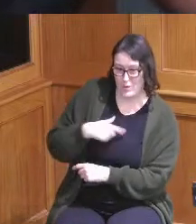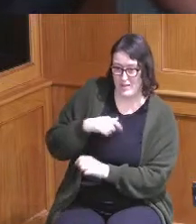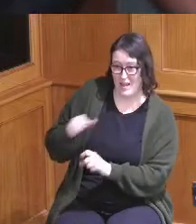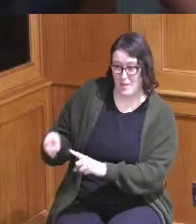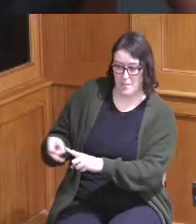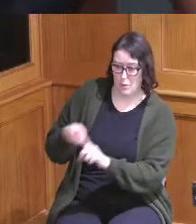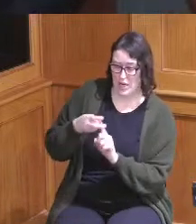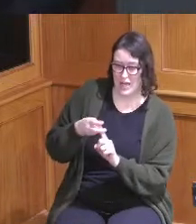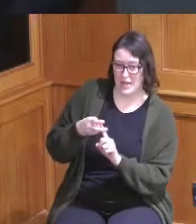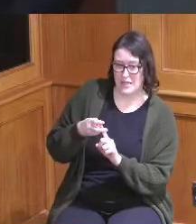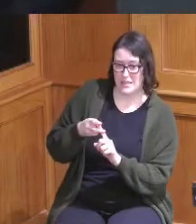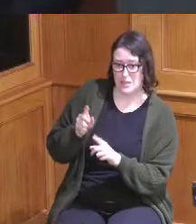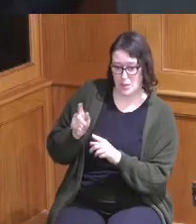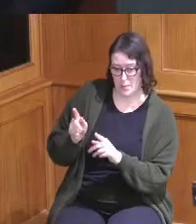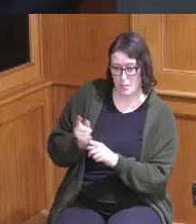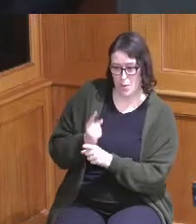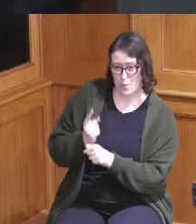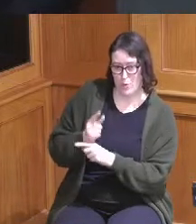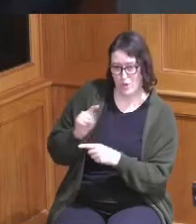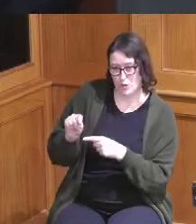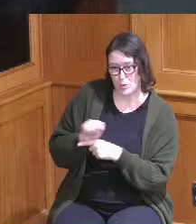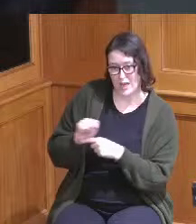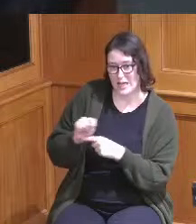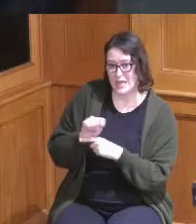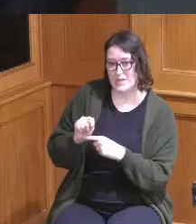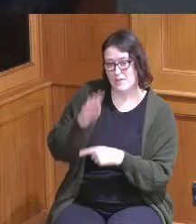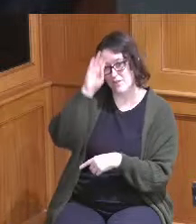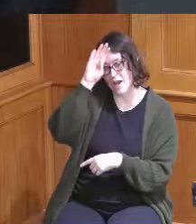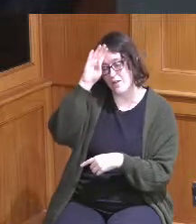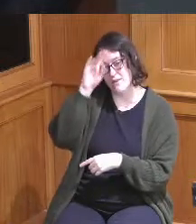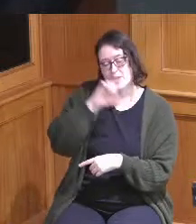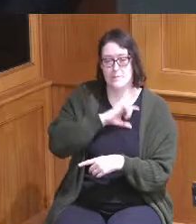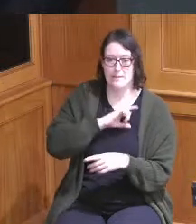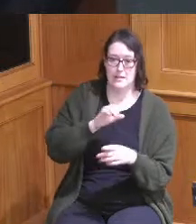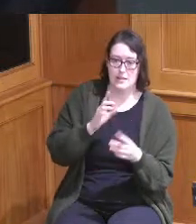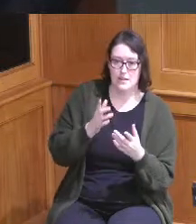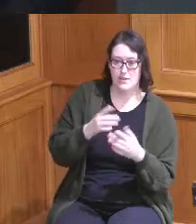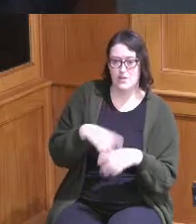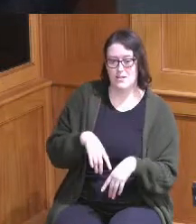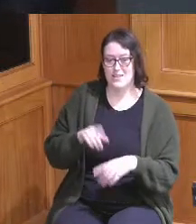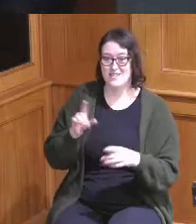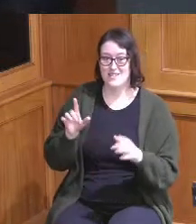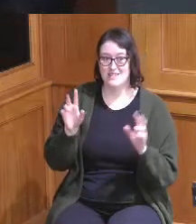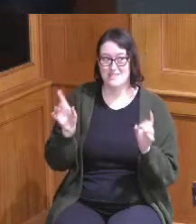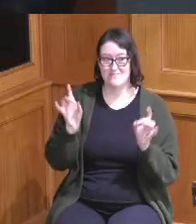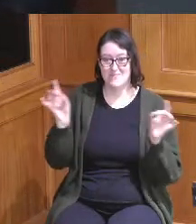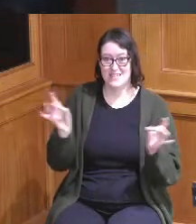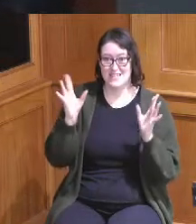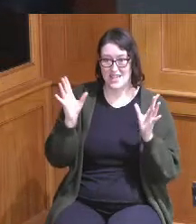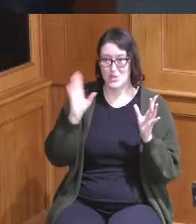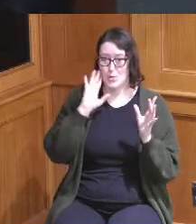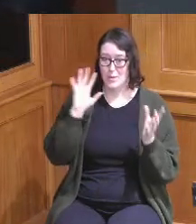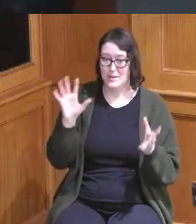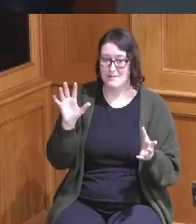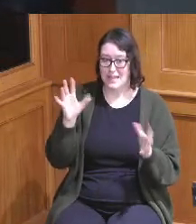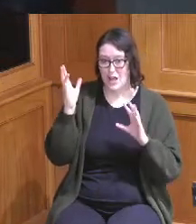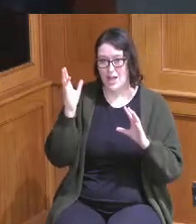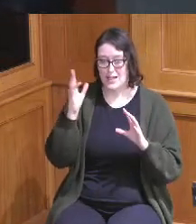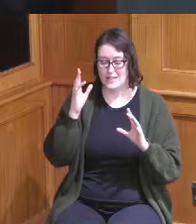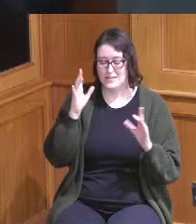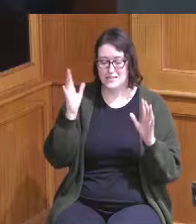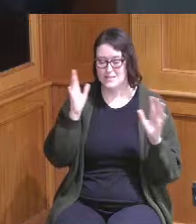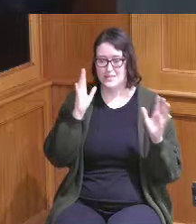in the appropriate training for our first responders. So we take this very seriously. It's called a disaster for a reason. It's going to be chaotic,